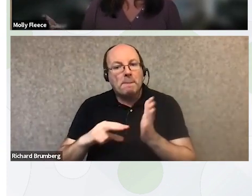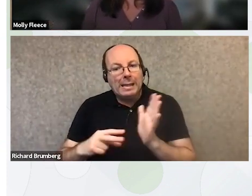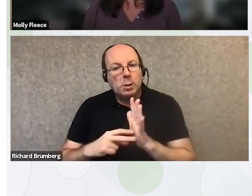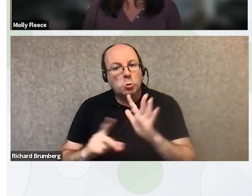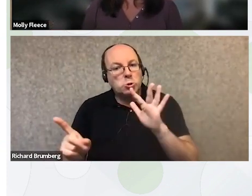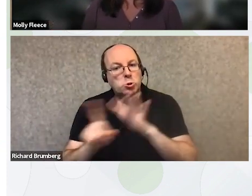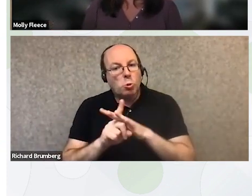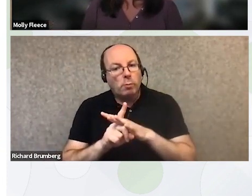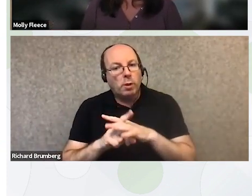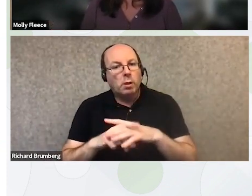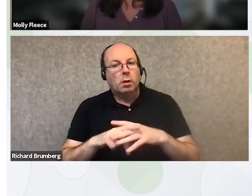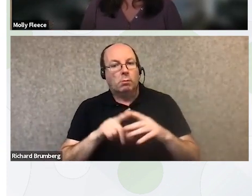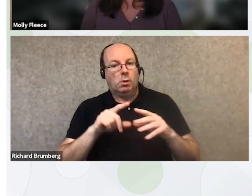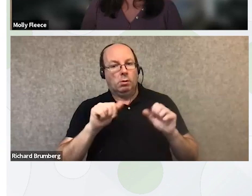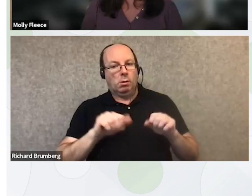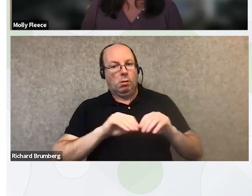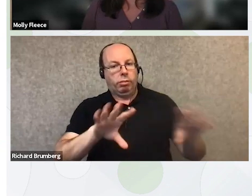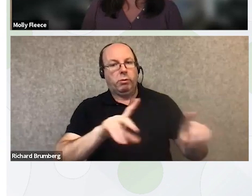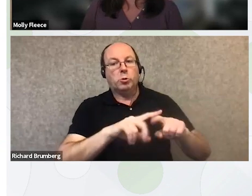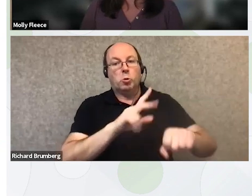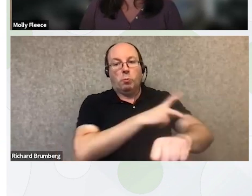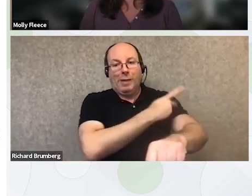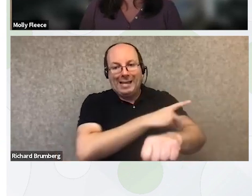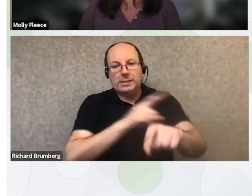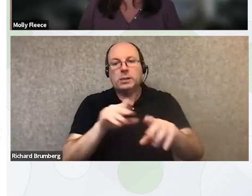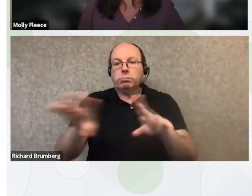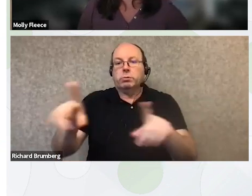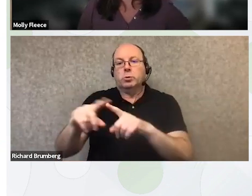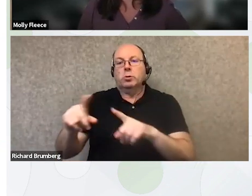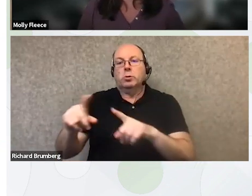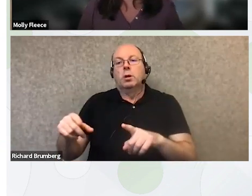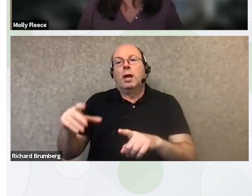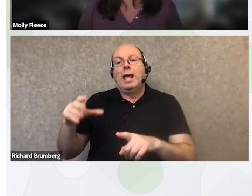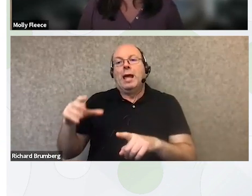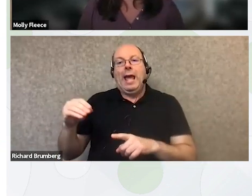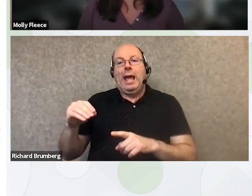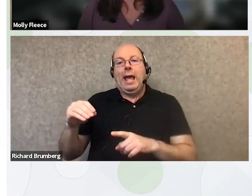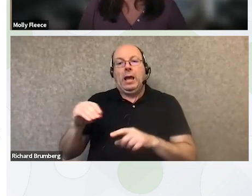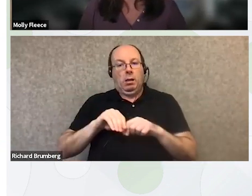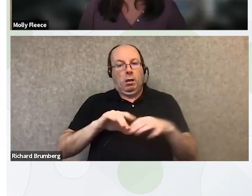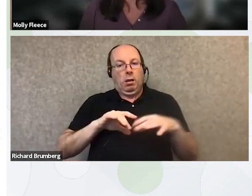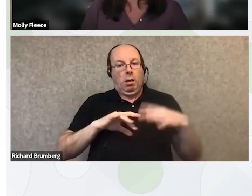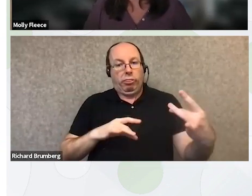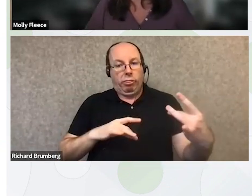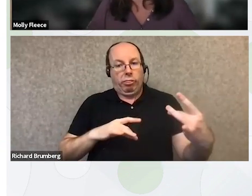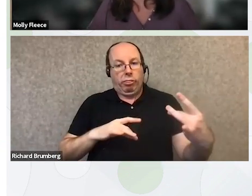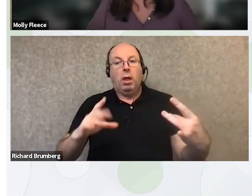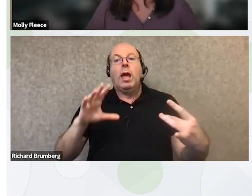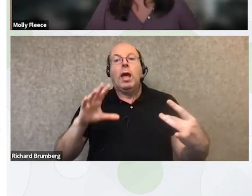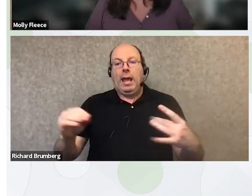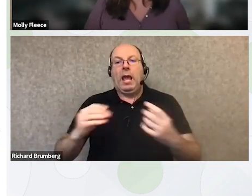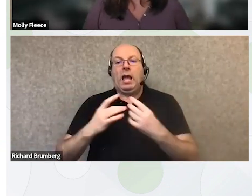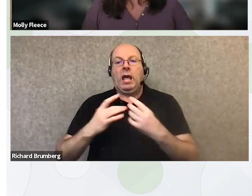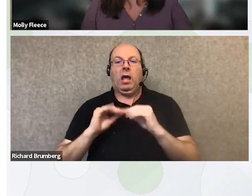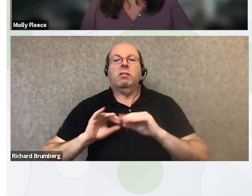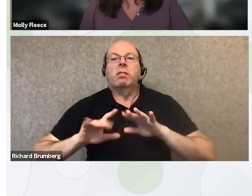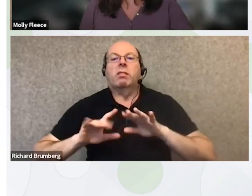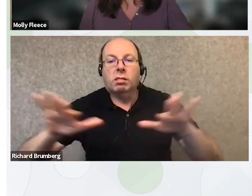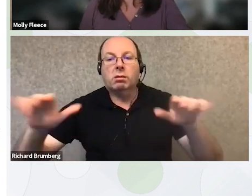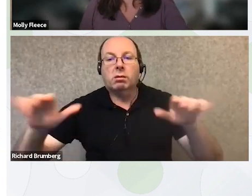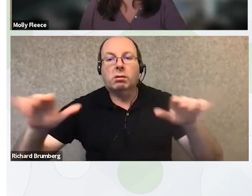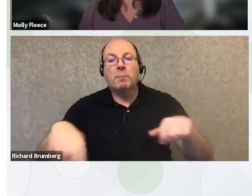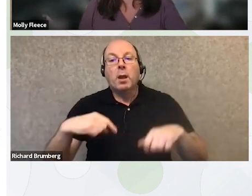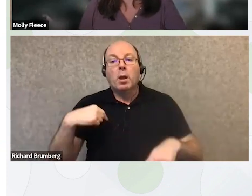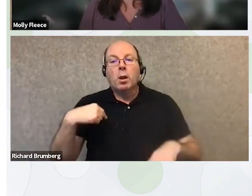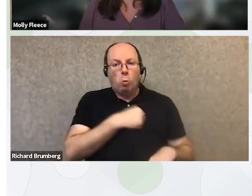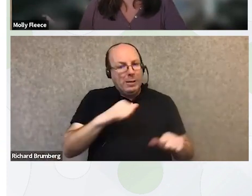other colleagues at risk, and also contributes to outbreaks within healthcare facilities, and something that we have direct control over